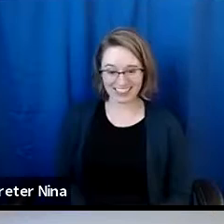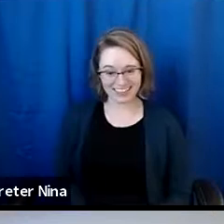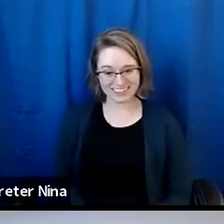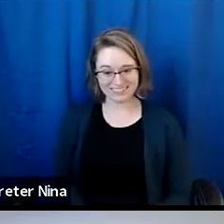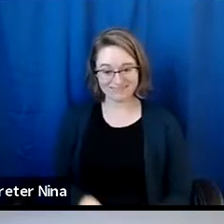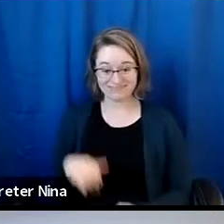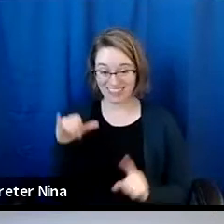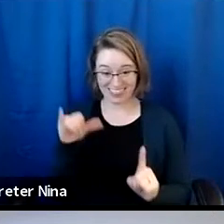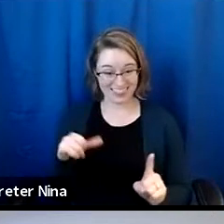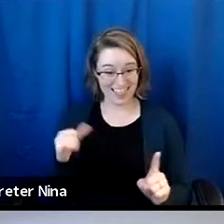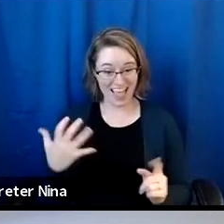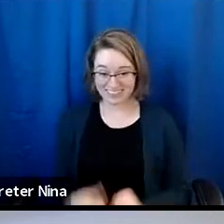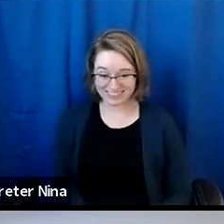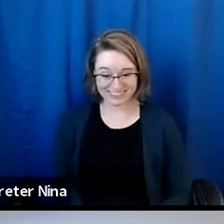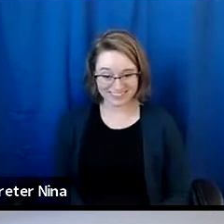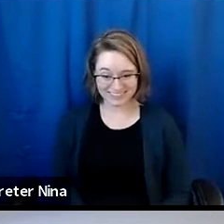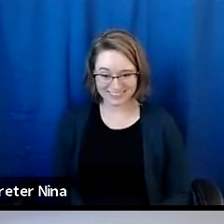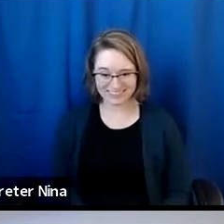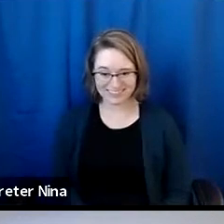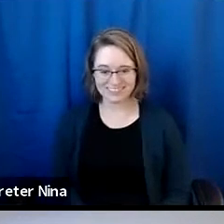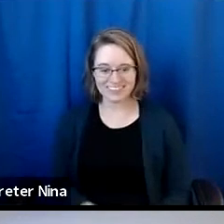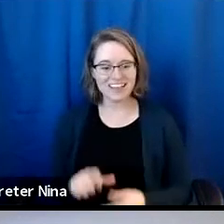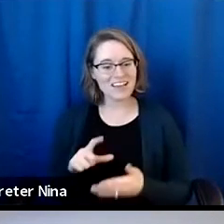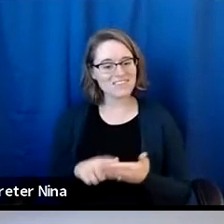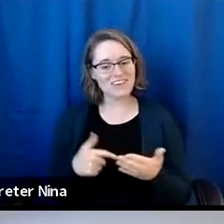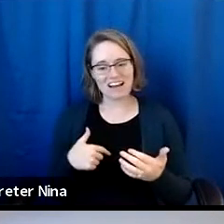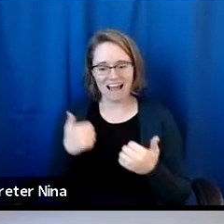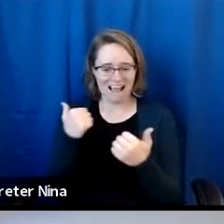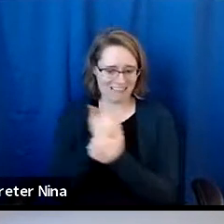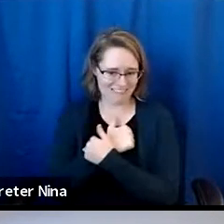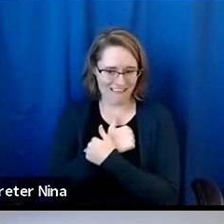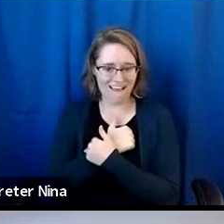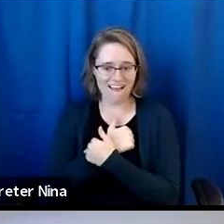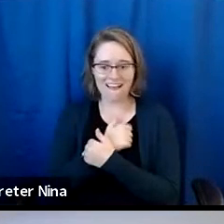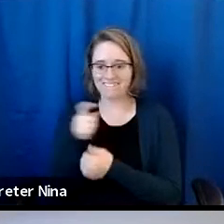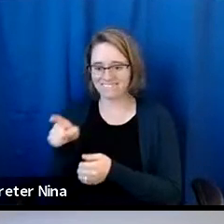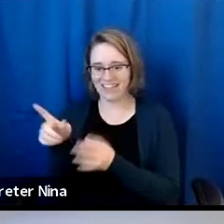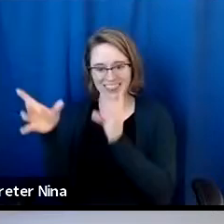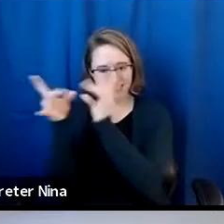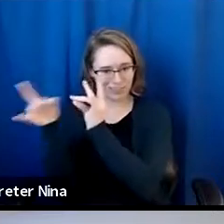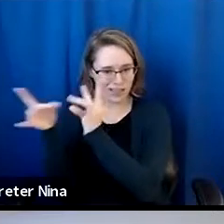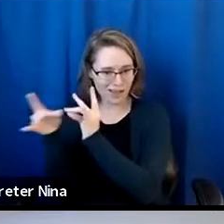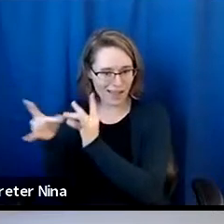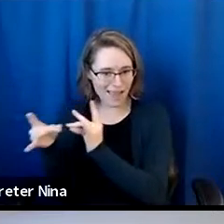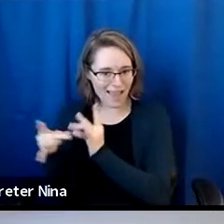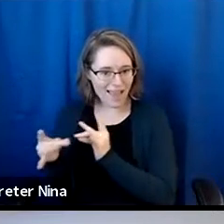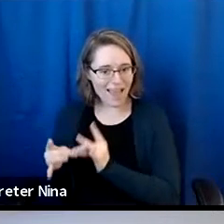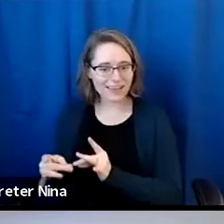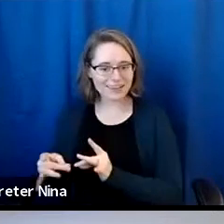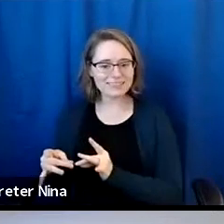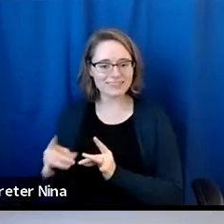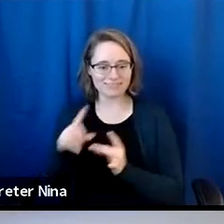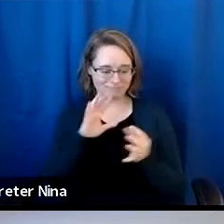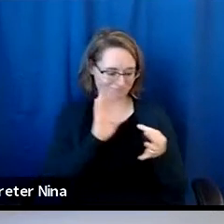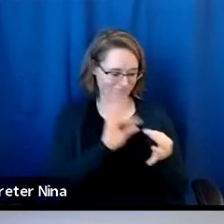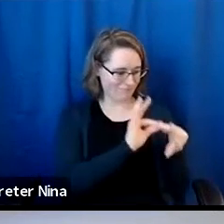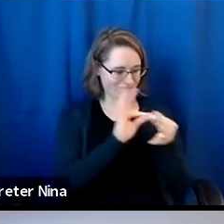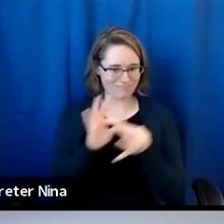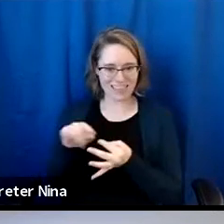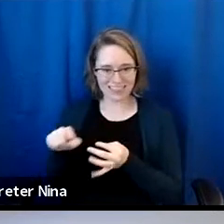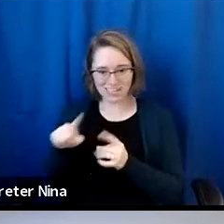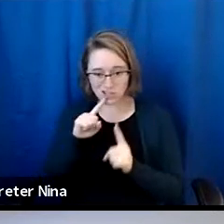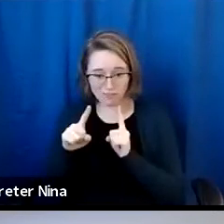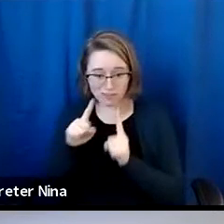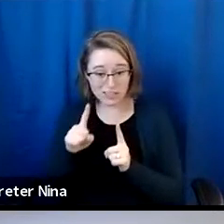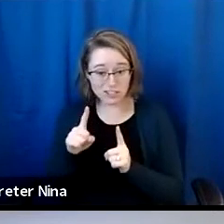there it is. What I love about the thread that's been of this part of the conversation has really been about